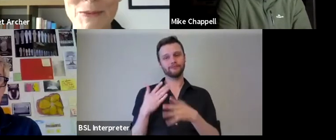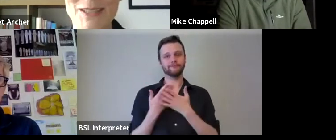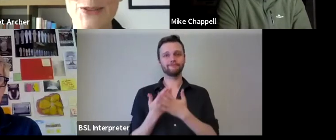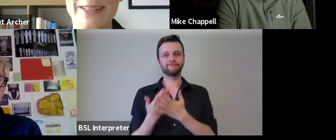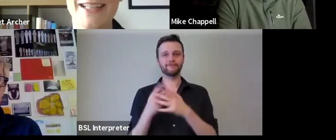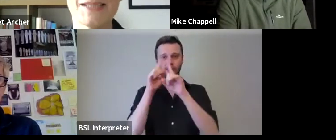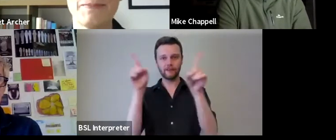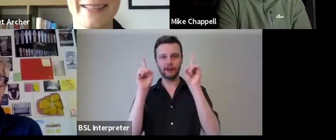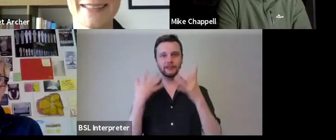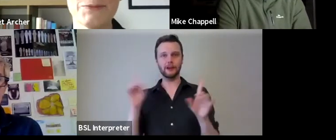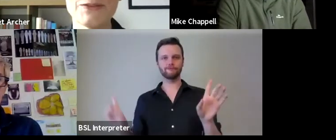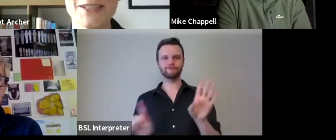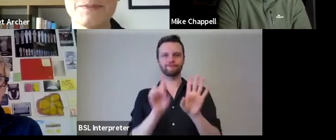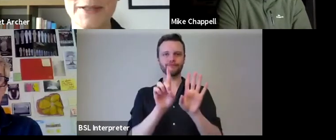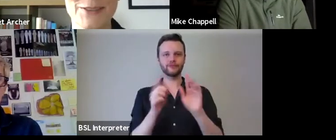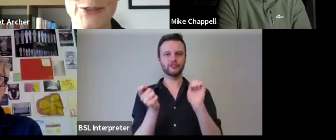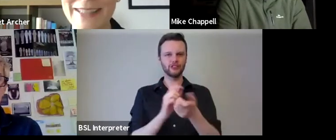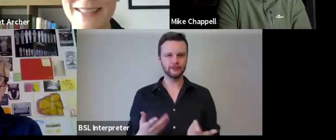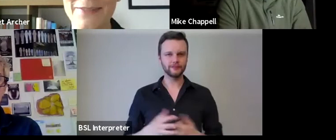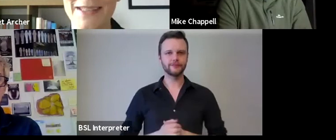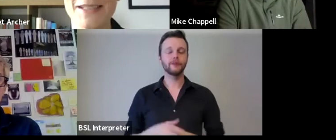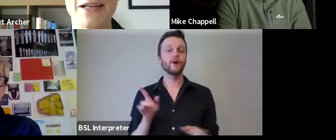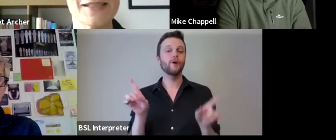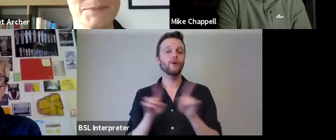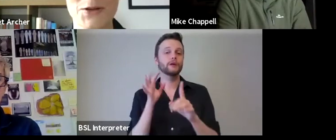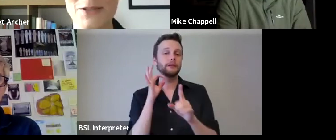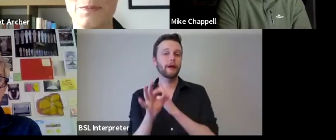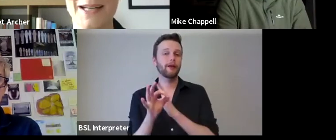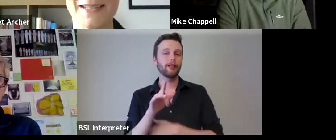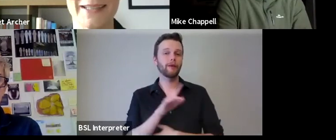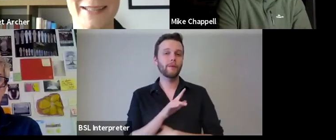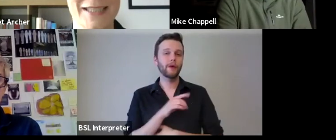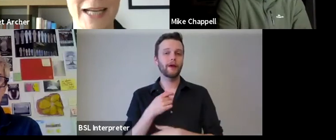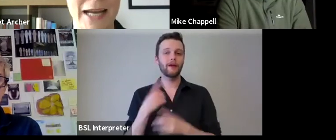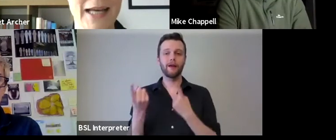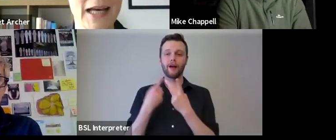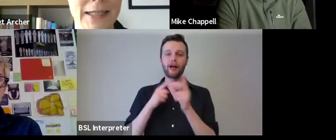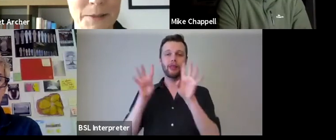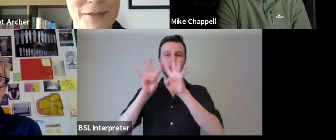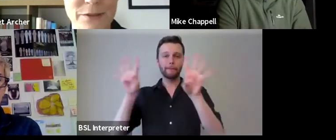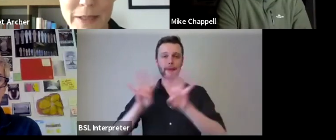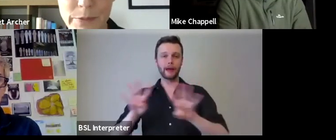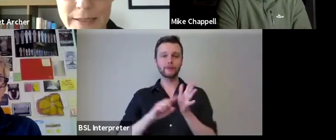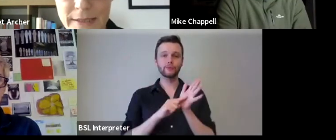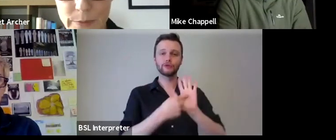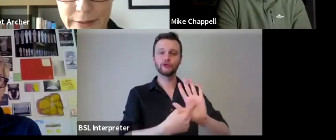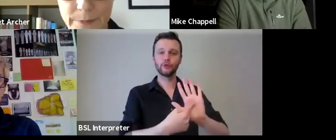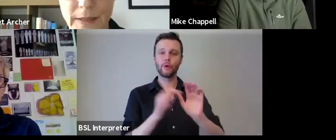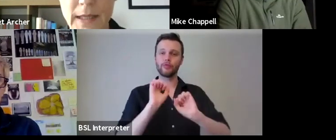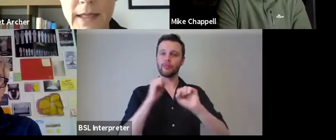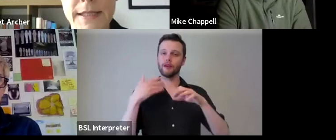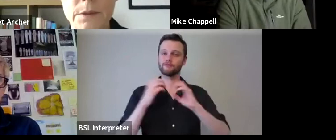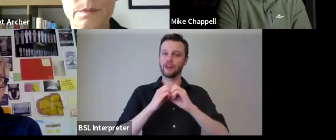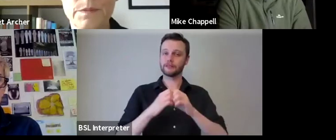has been able to join in his place. And we've got a special treat this evening as most of our panelists are going to share a glimpse of their practice with